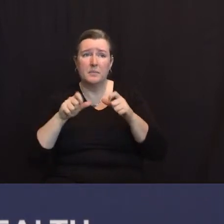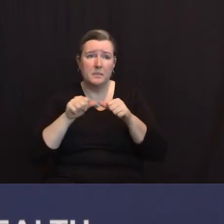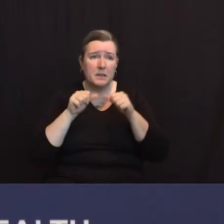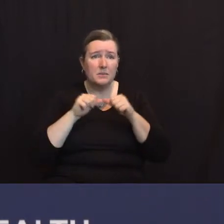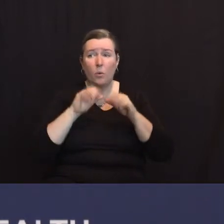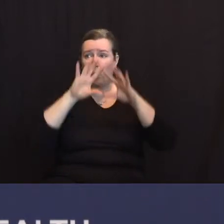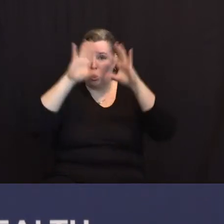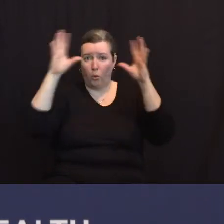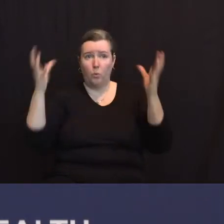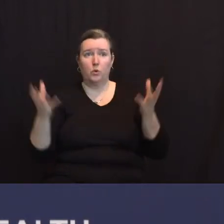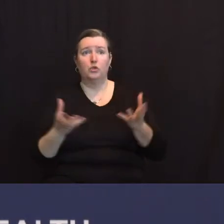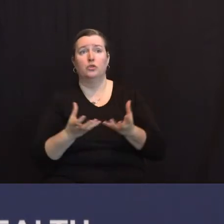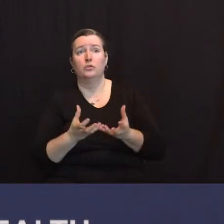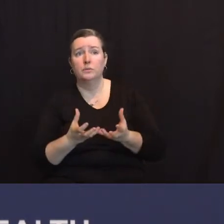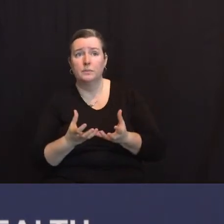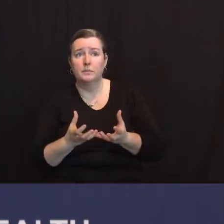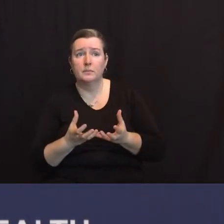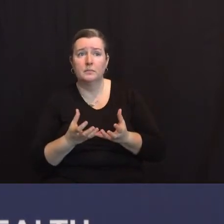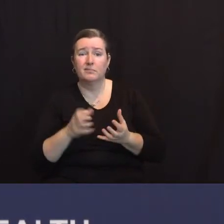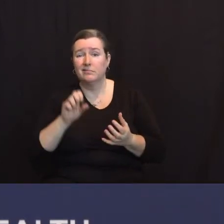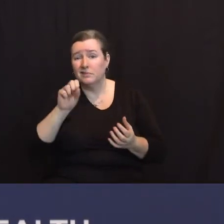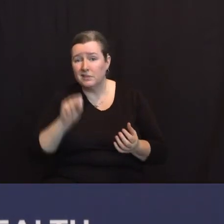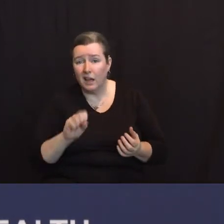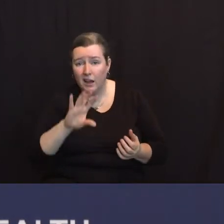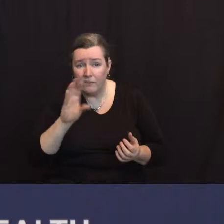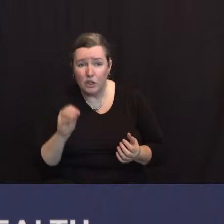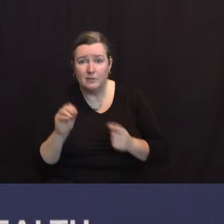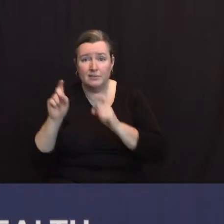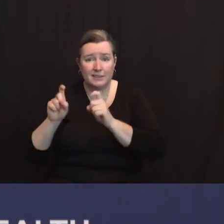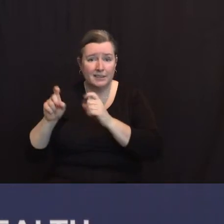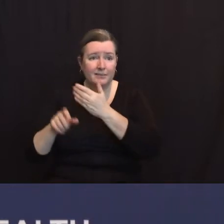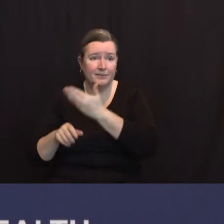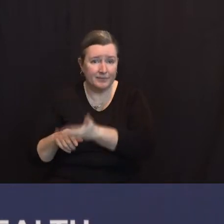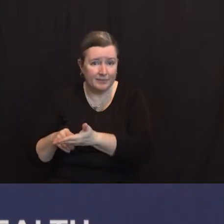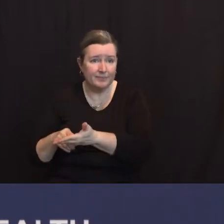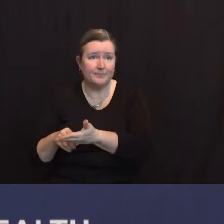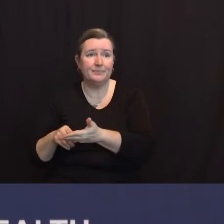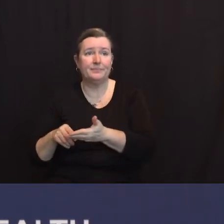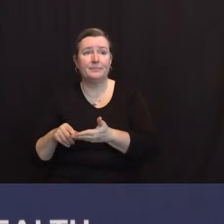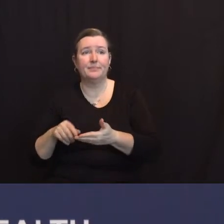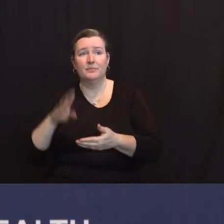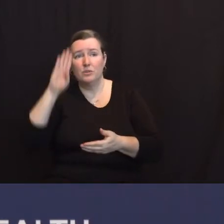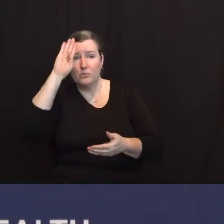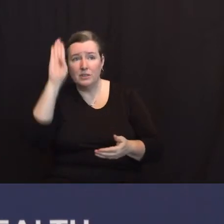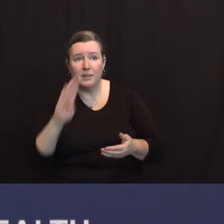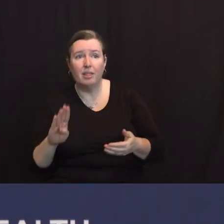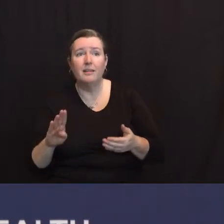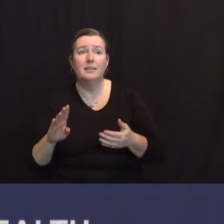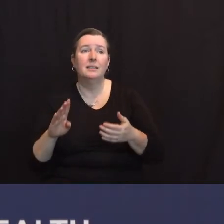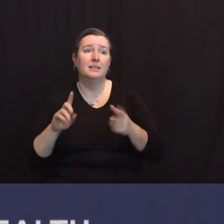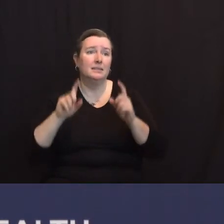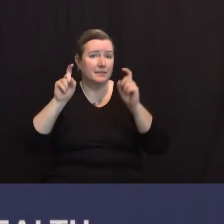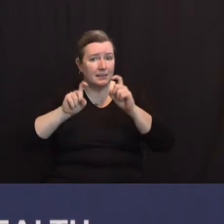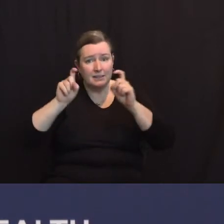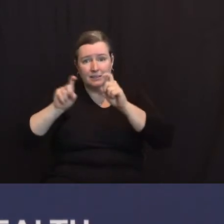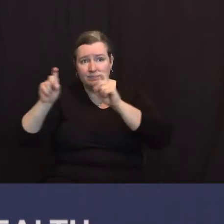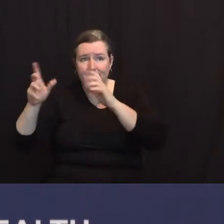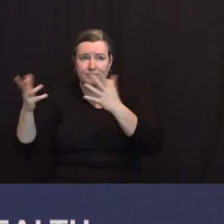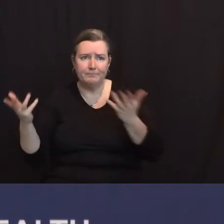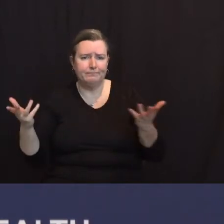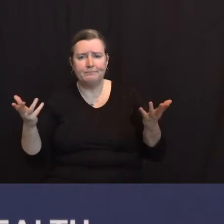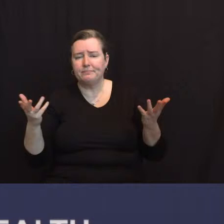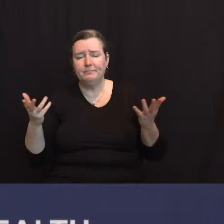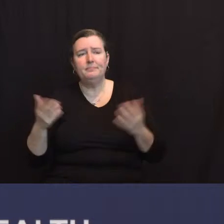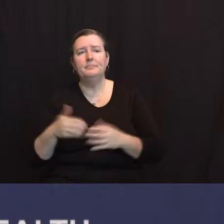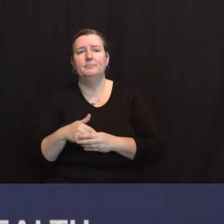in South America, including Brazil, where we know, as Judy said earlier, there's a variant, a meaningful chunk in South Africa.